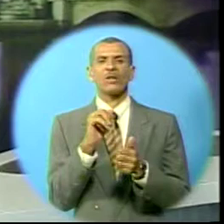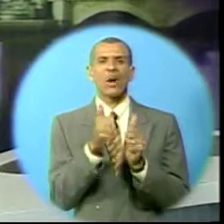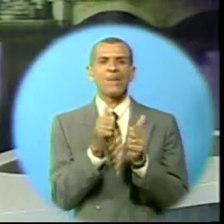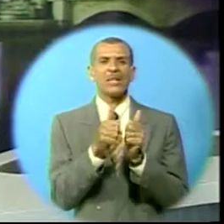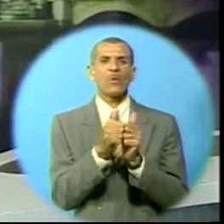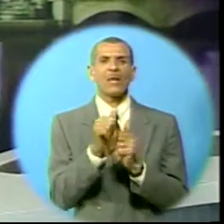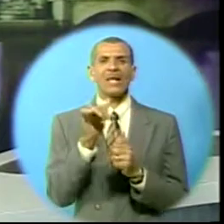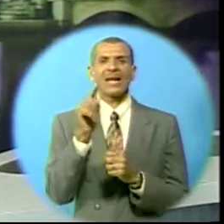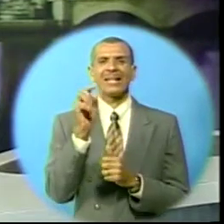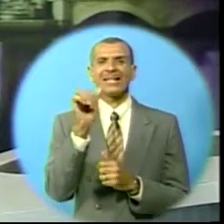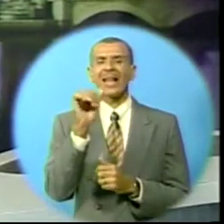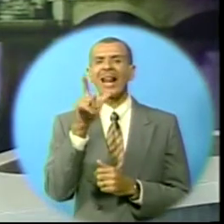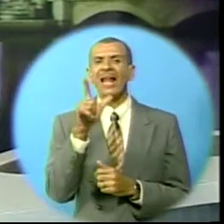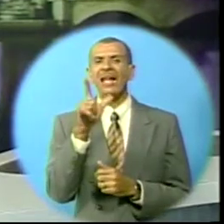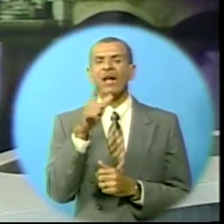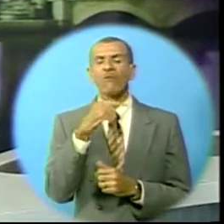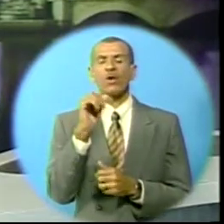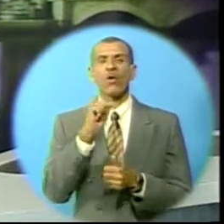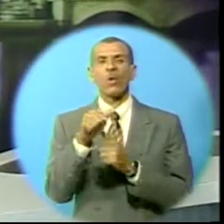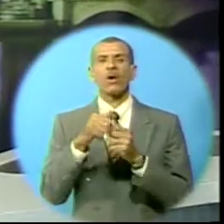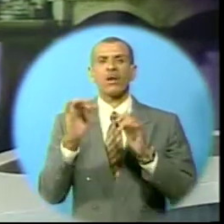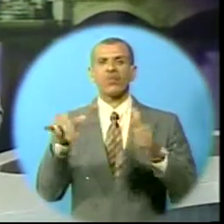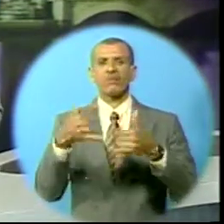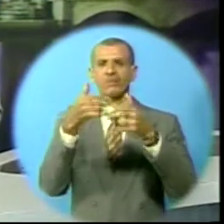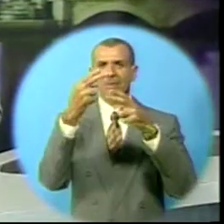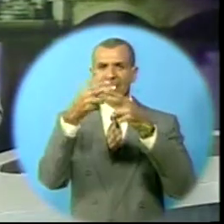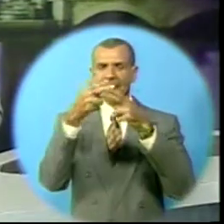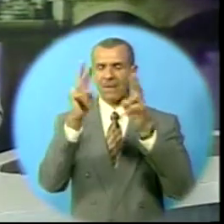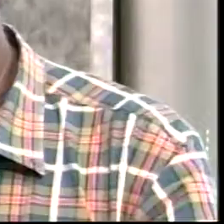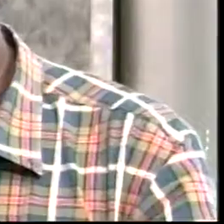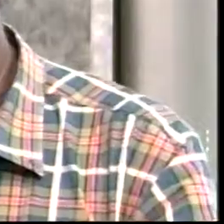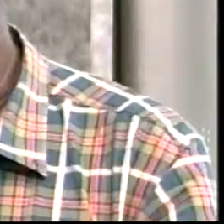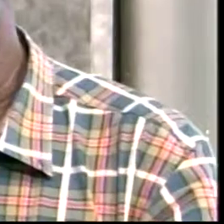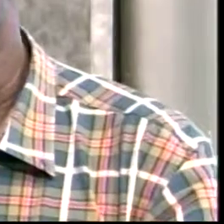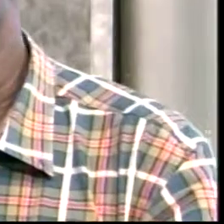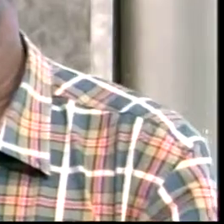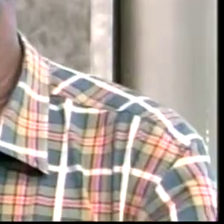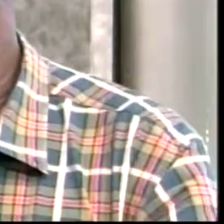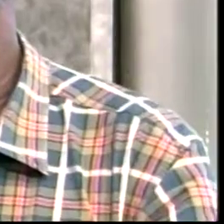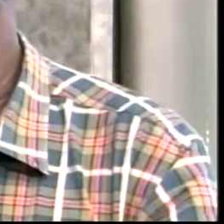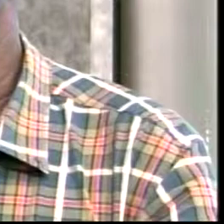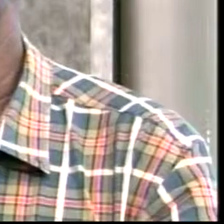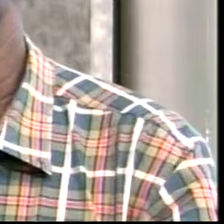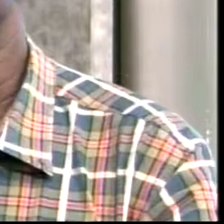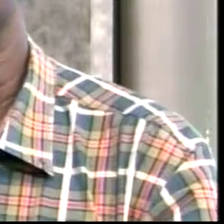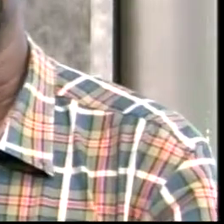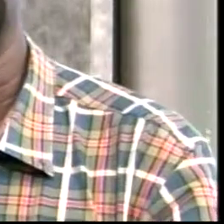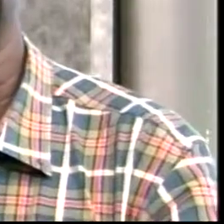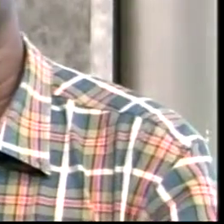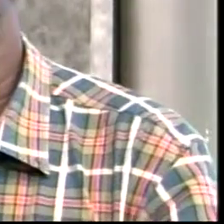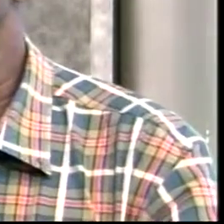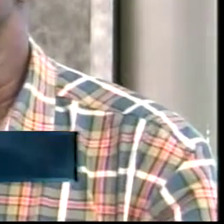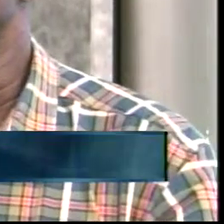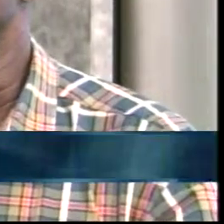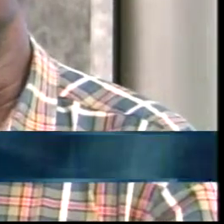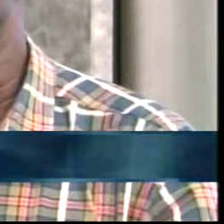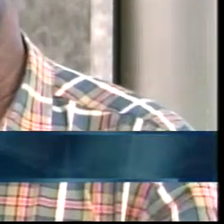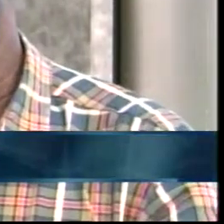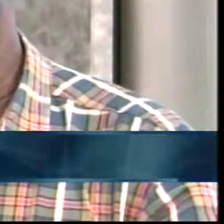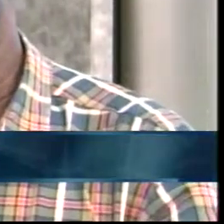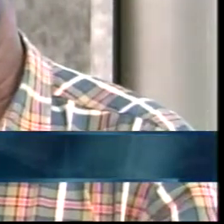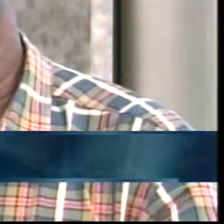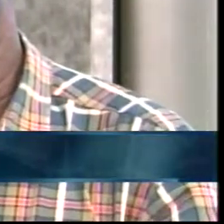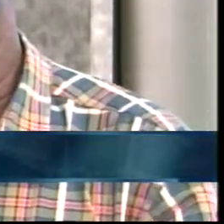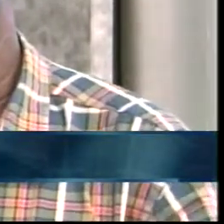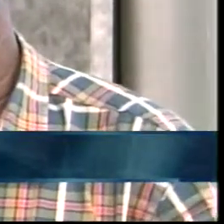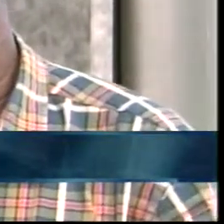Borghetti for the world title in 2015. I think that my chances are exceptionally well right